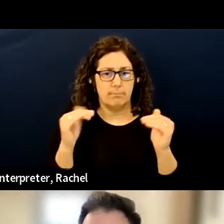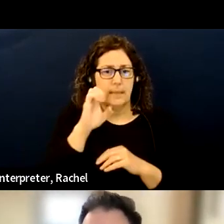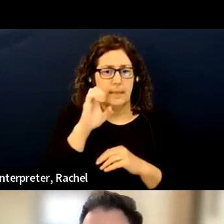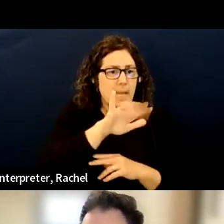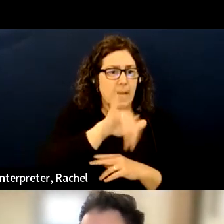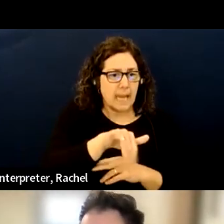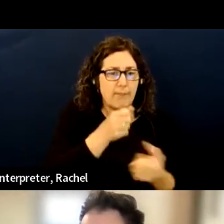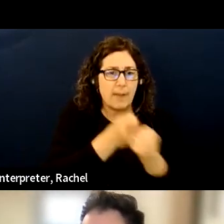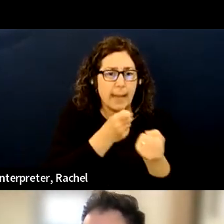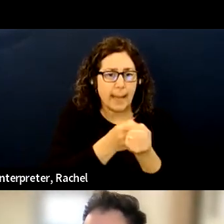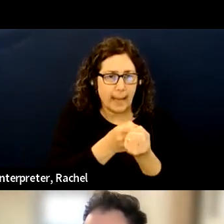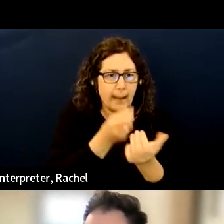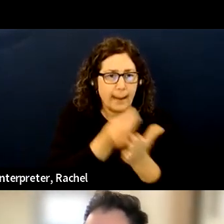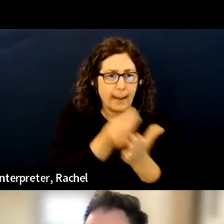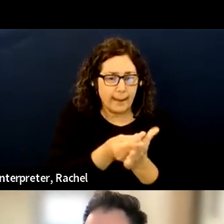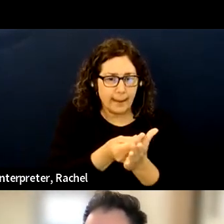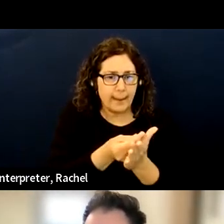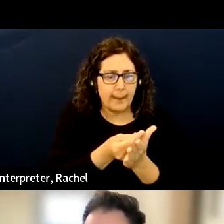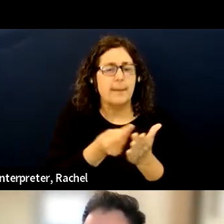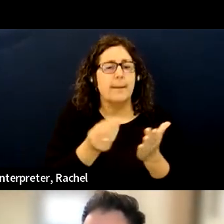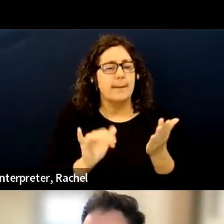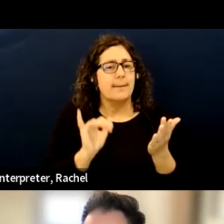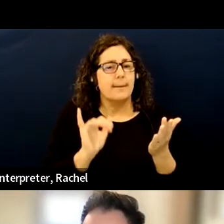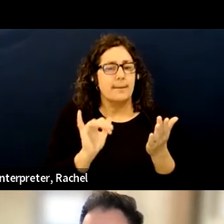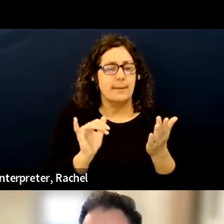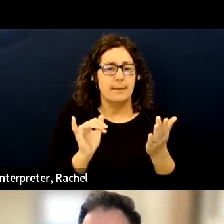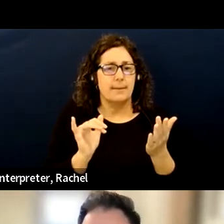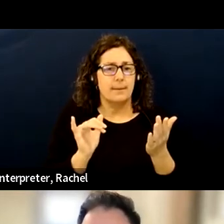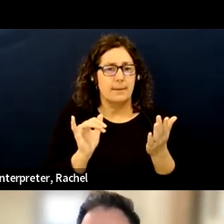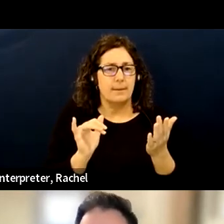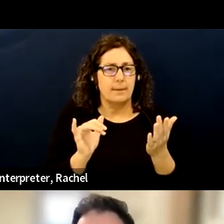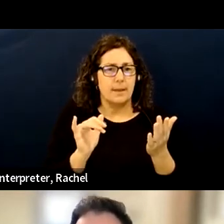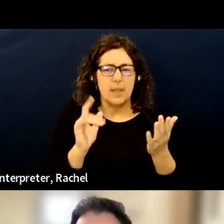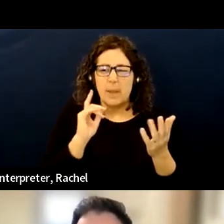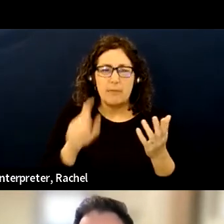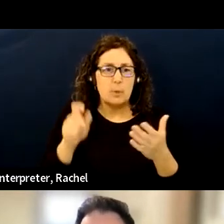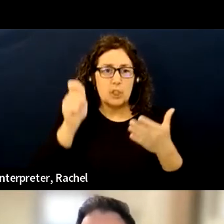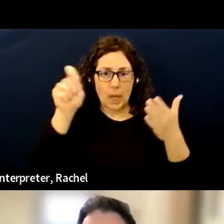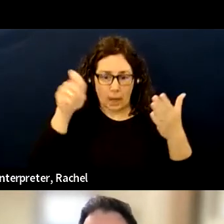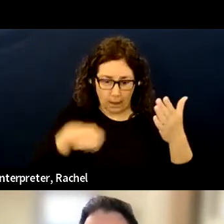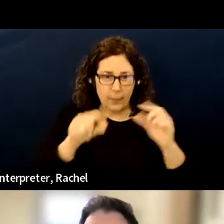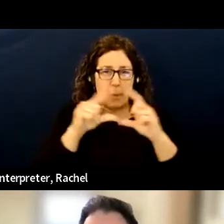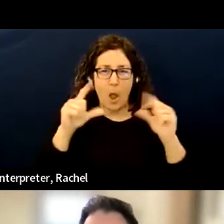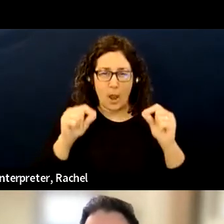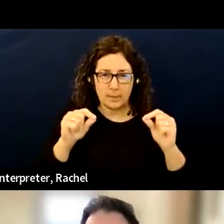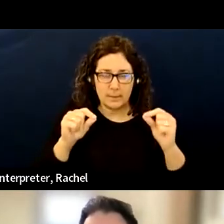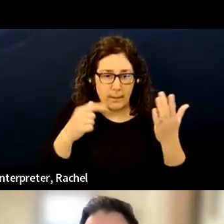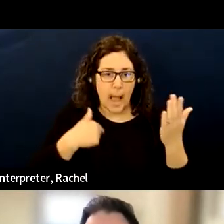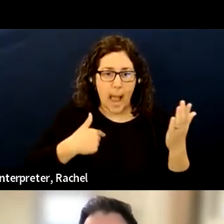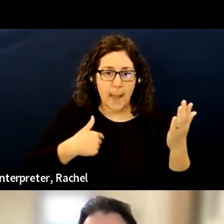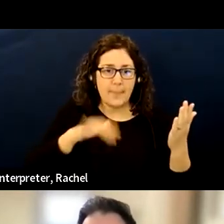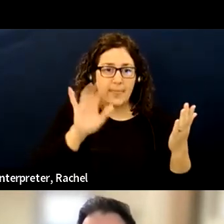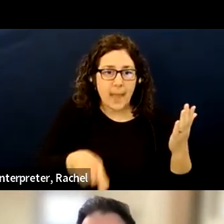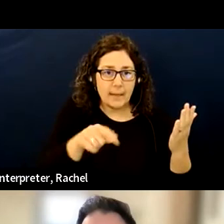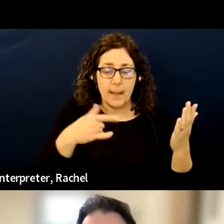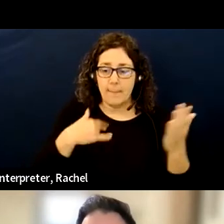funding pieces too, and a lot of what you have to do is check boxes. And you have to say that you're this, you make this kind of art